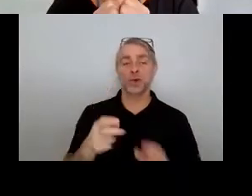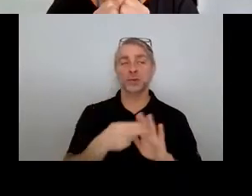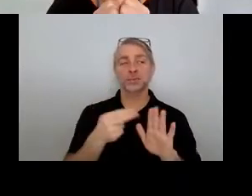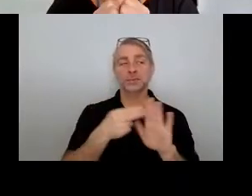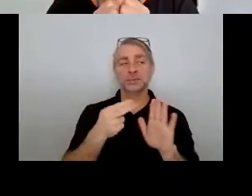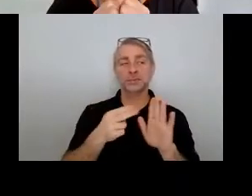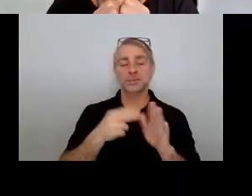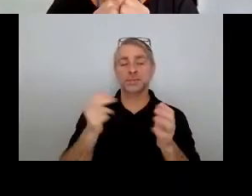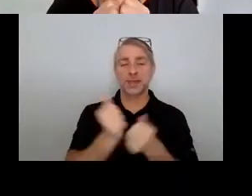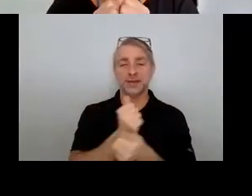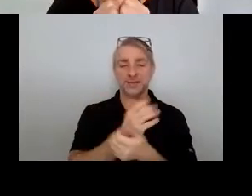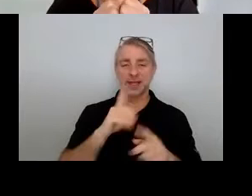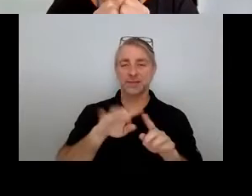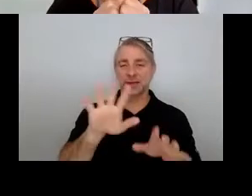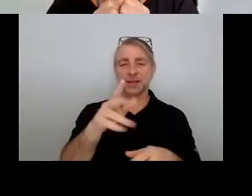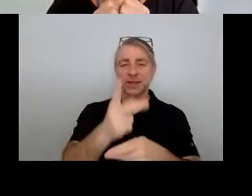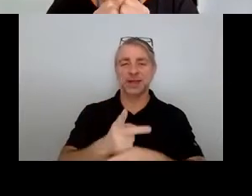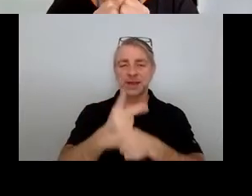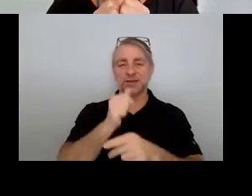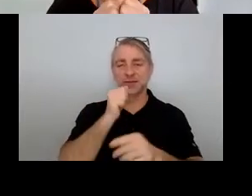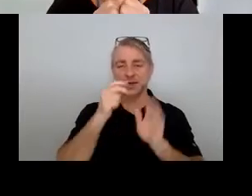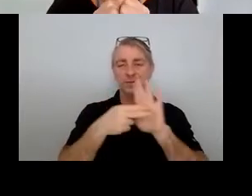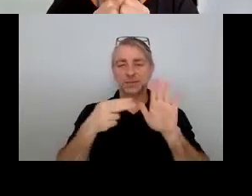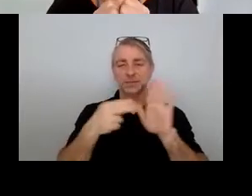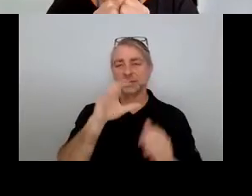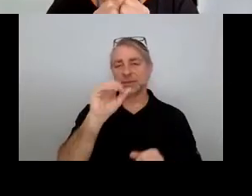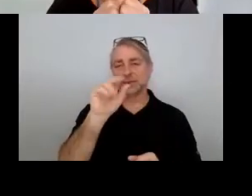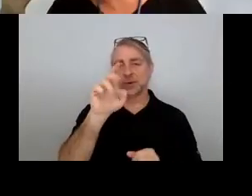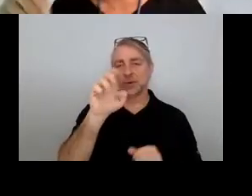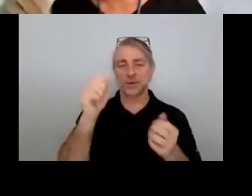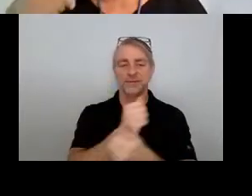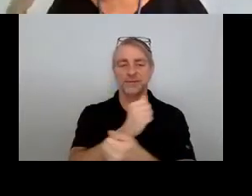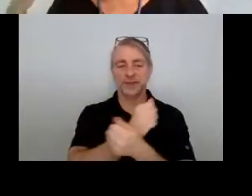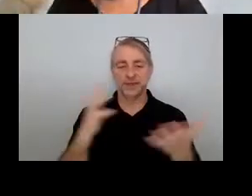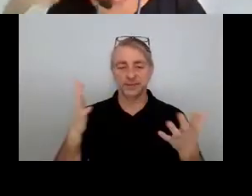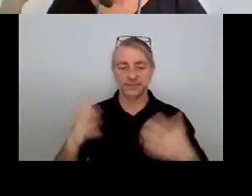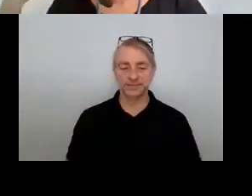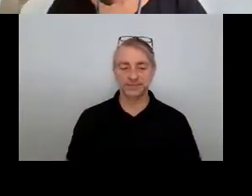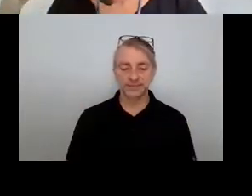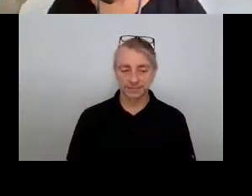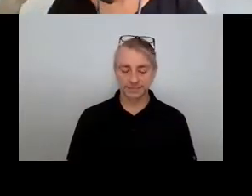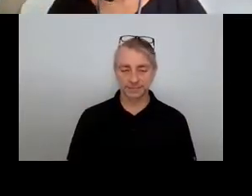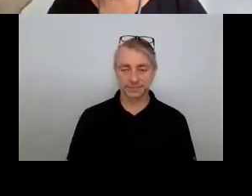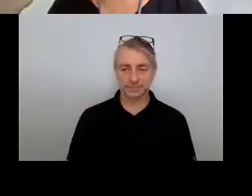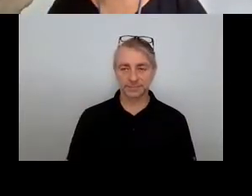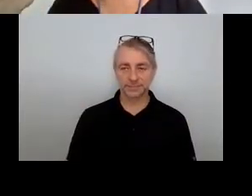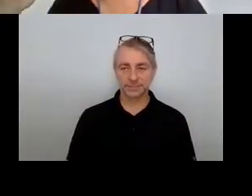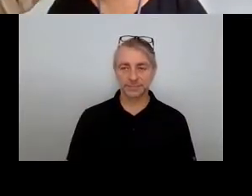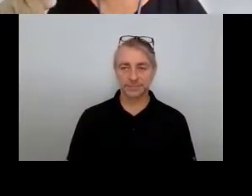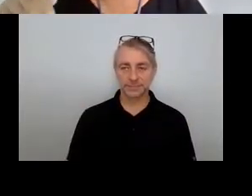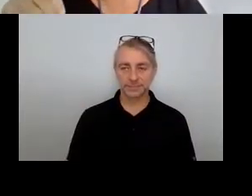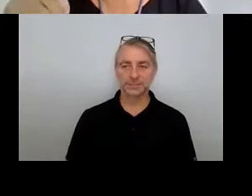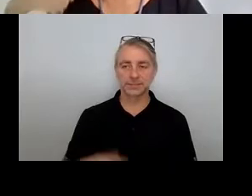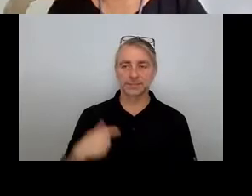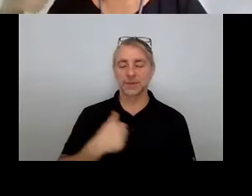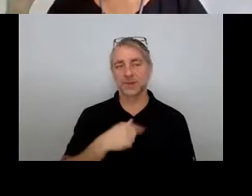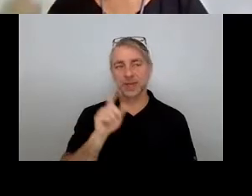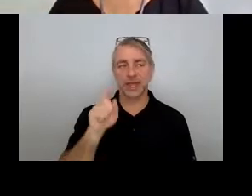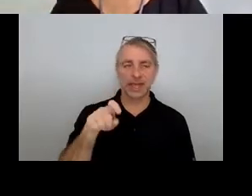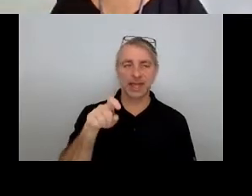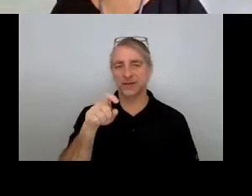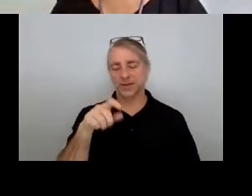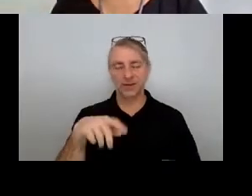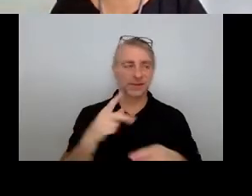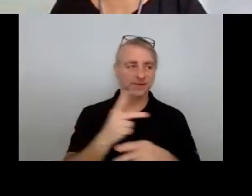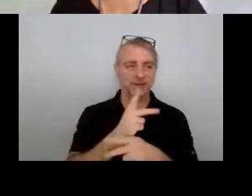we think. Back again, question of how the systematic review is going to fit into